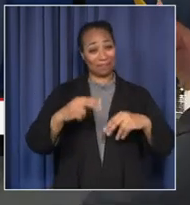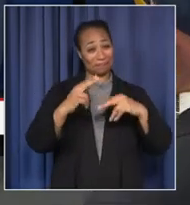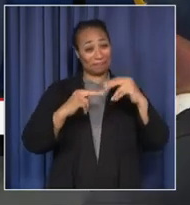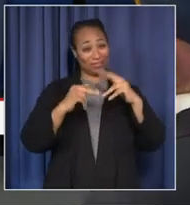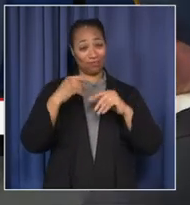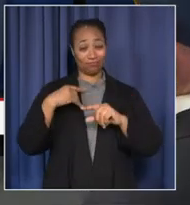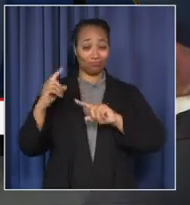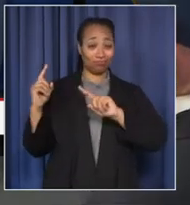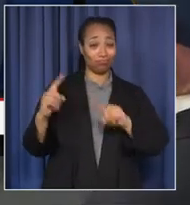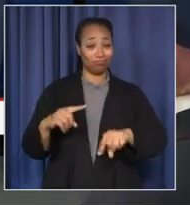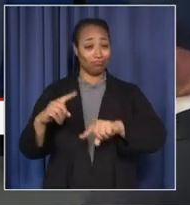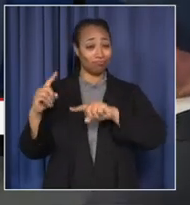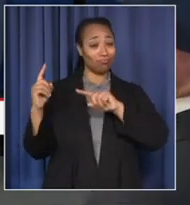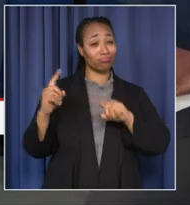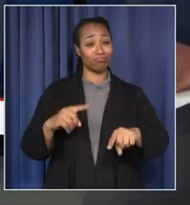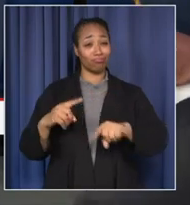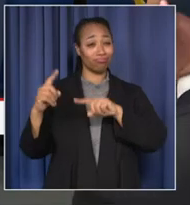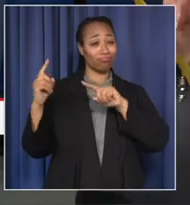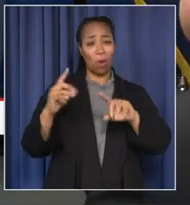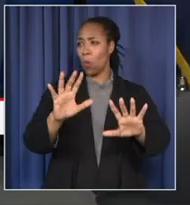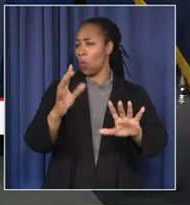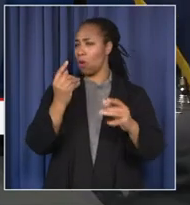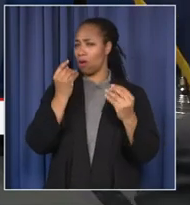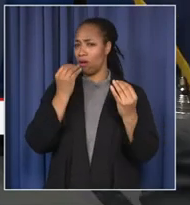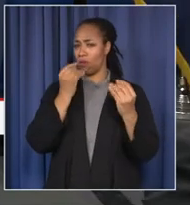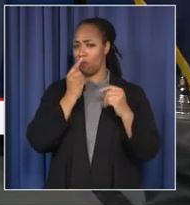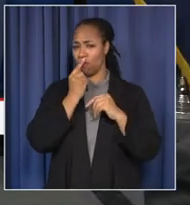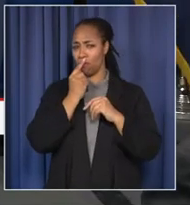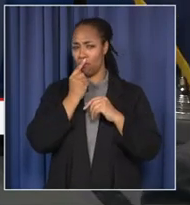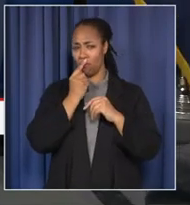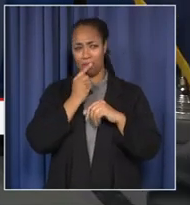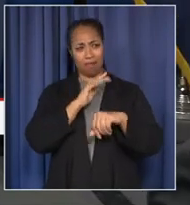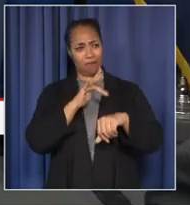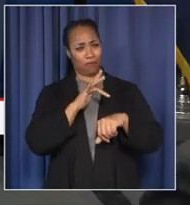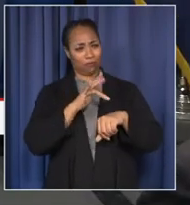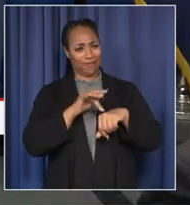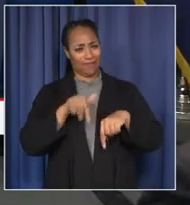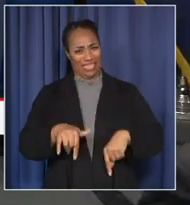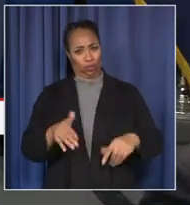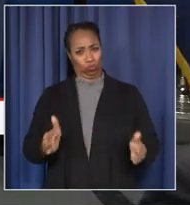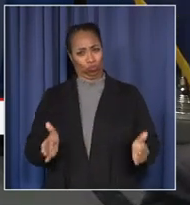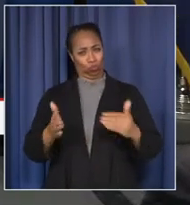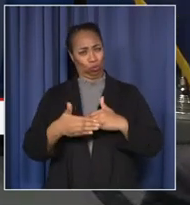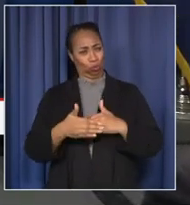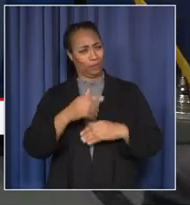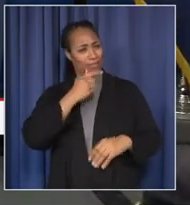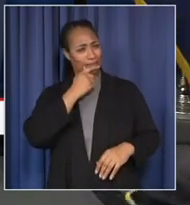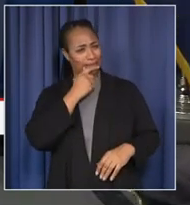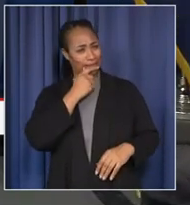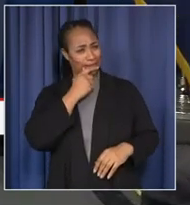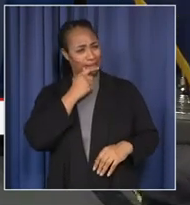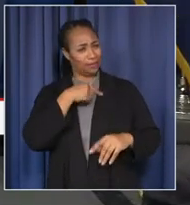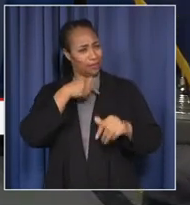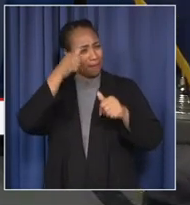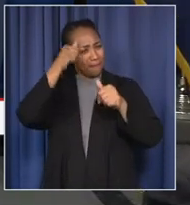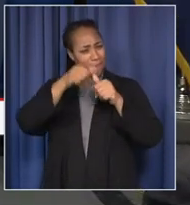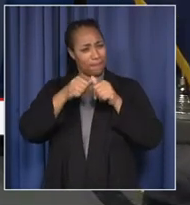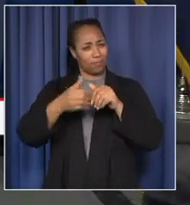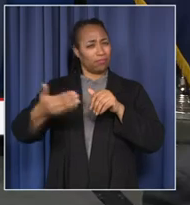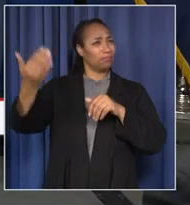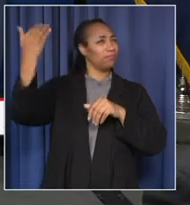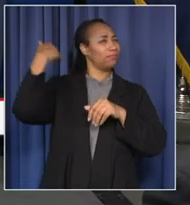the... No, I take that back. I think I gave my first press conference after winning